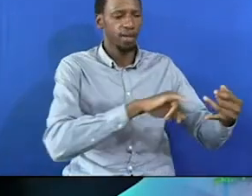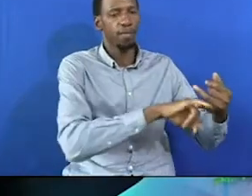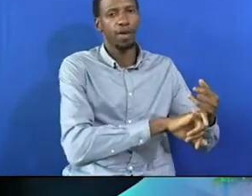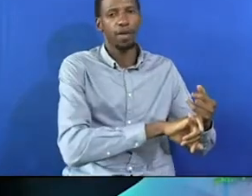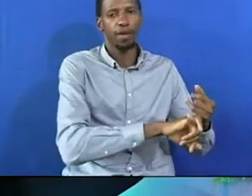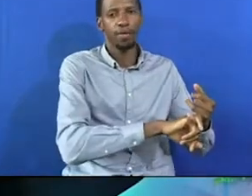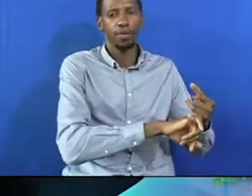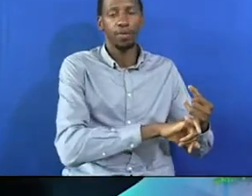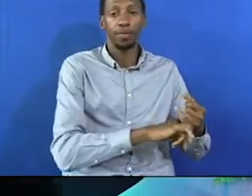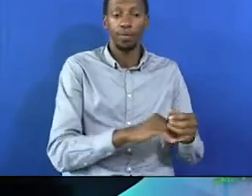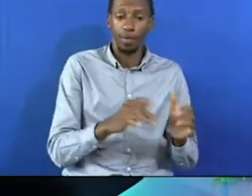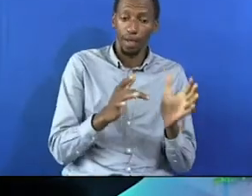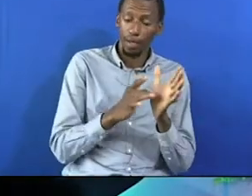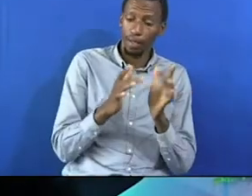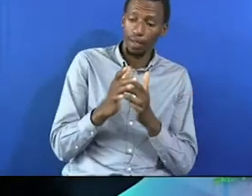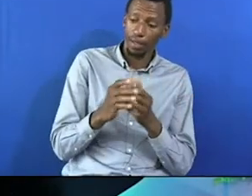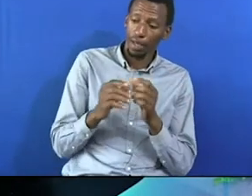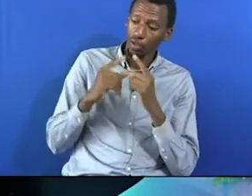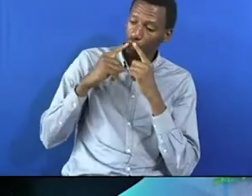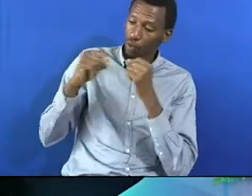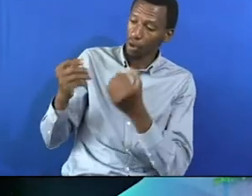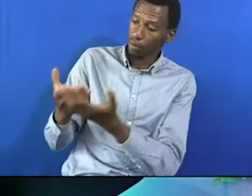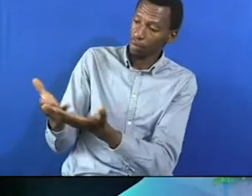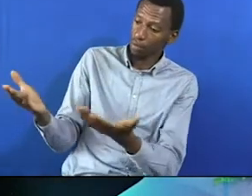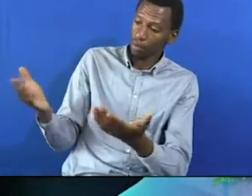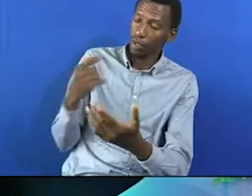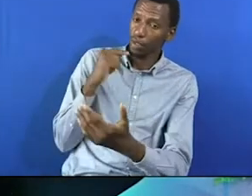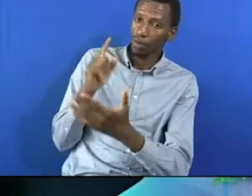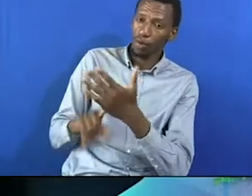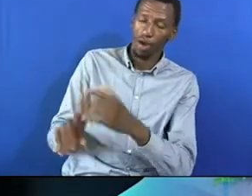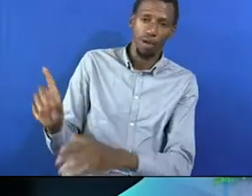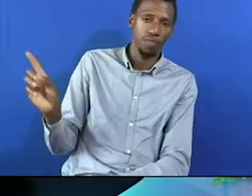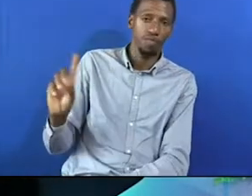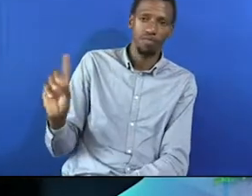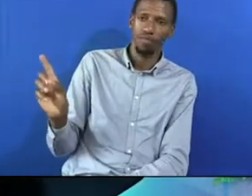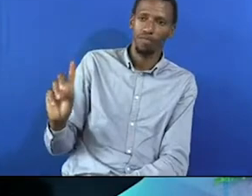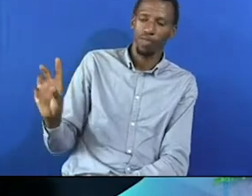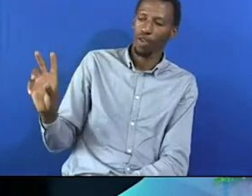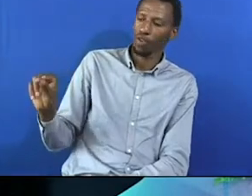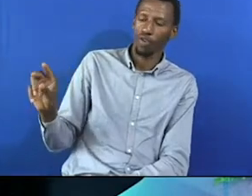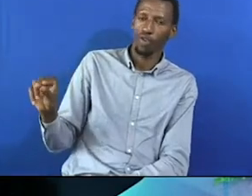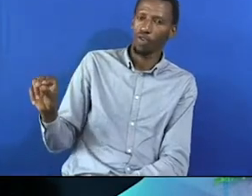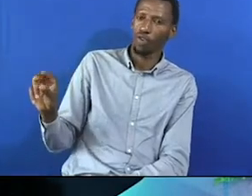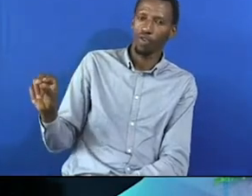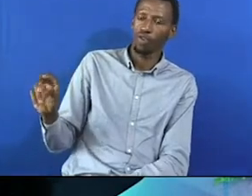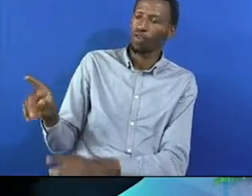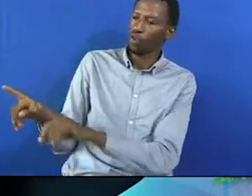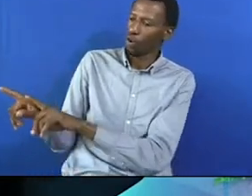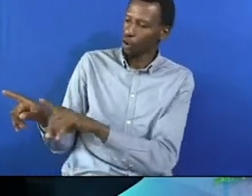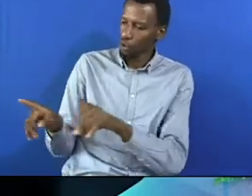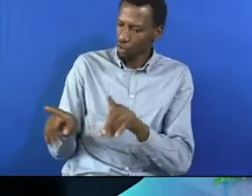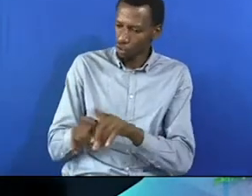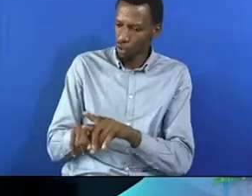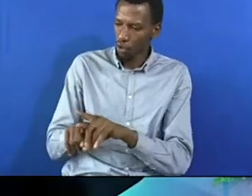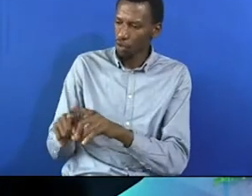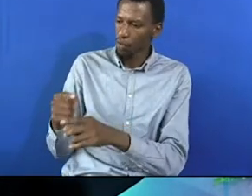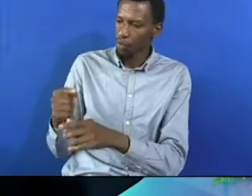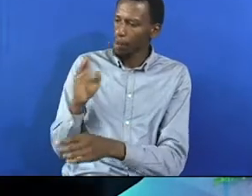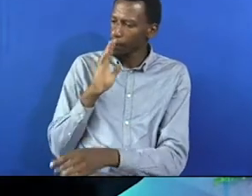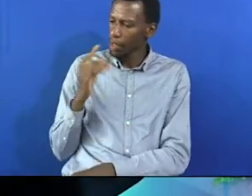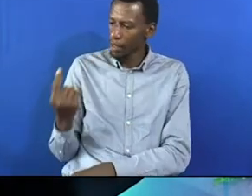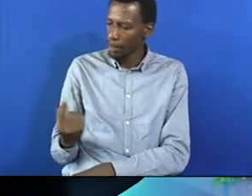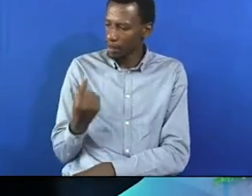And Jesus is telling them, no, even being single is not easy.